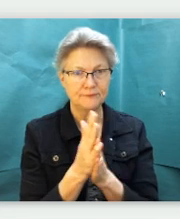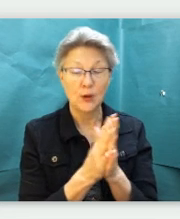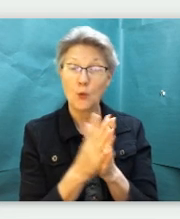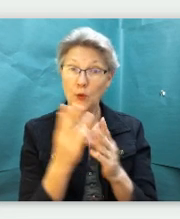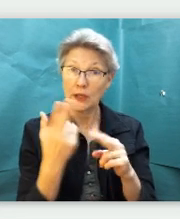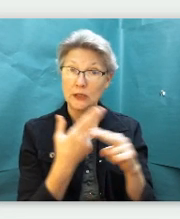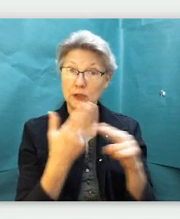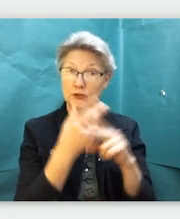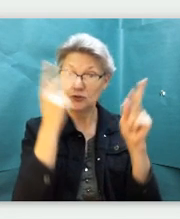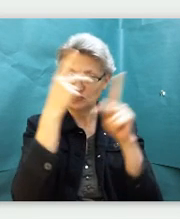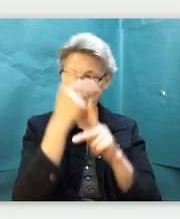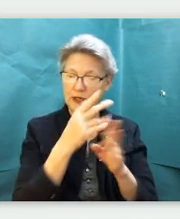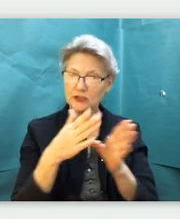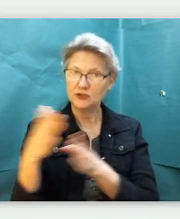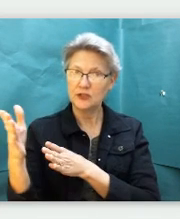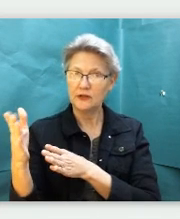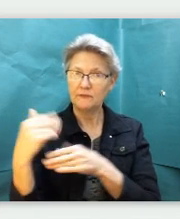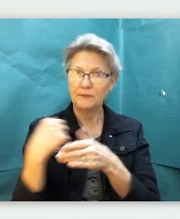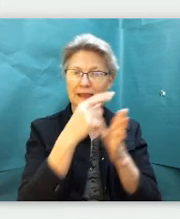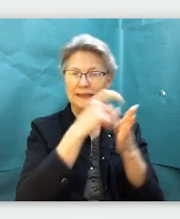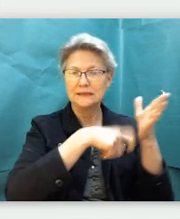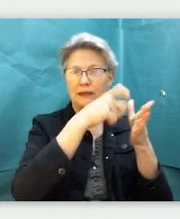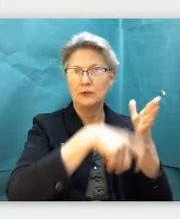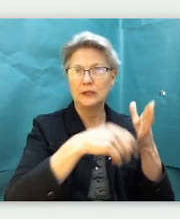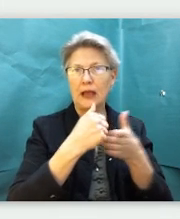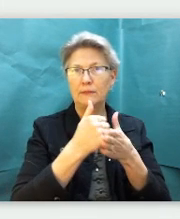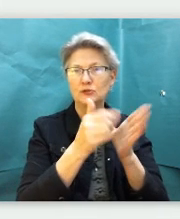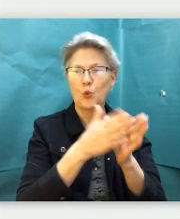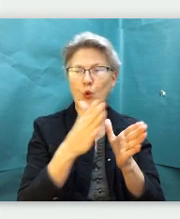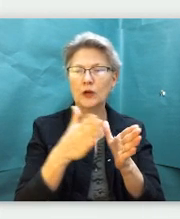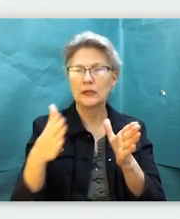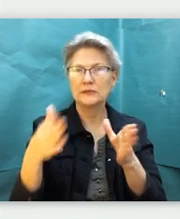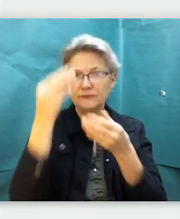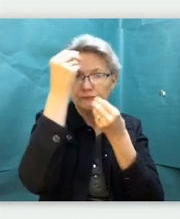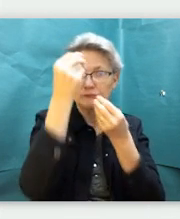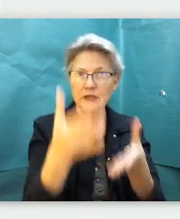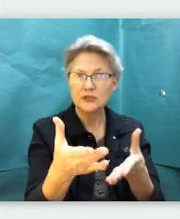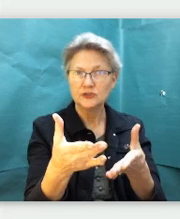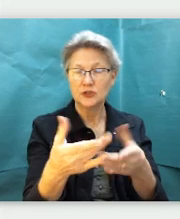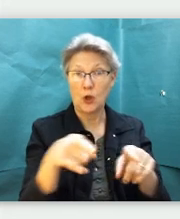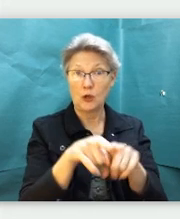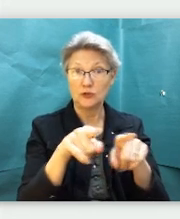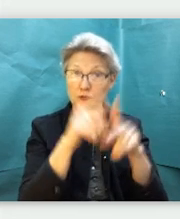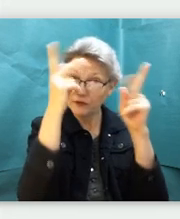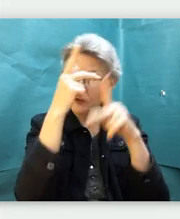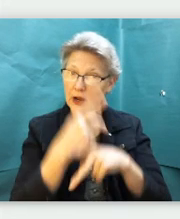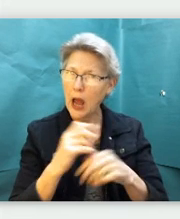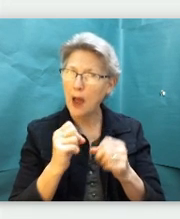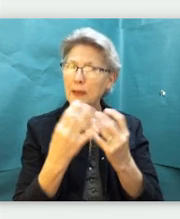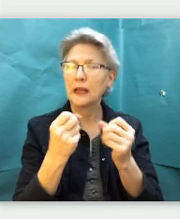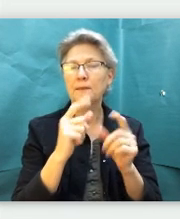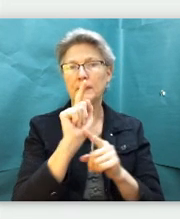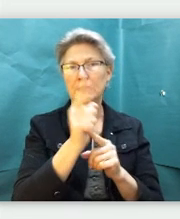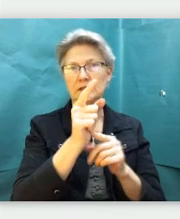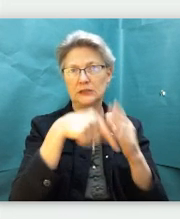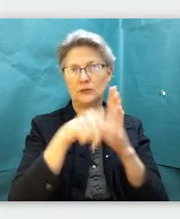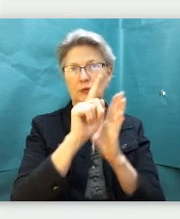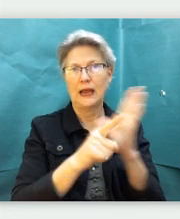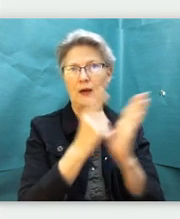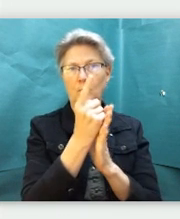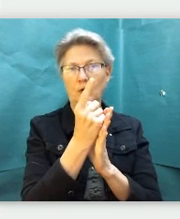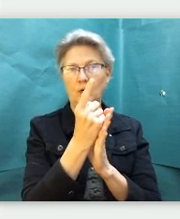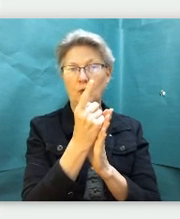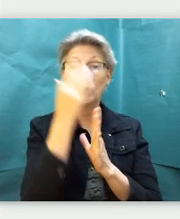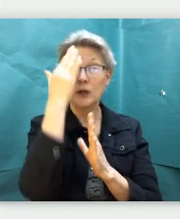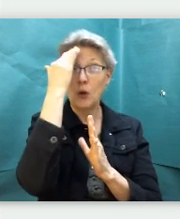We can use our strategy of making a table to help us organize information as well as to figure out how many minutes are in an hour.